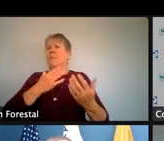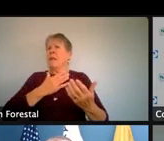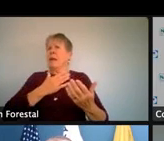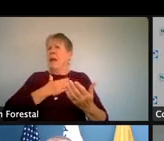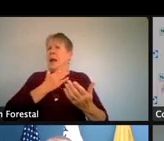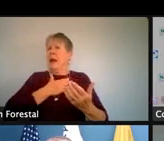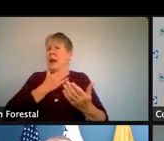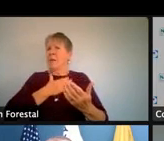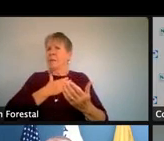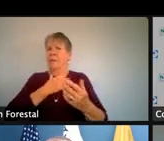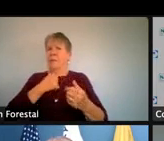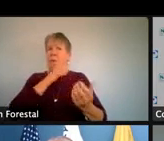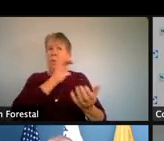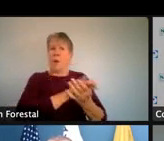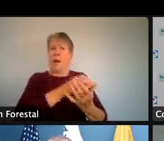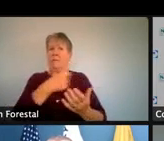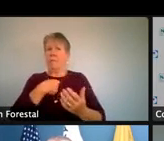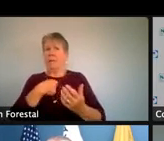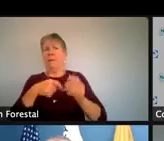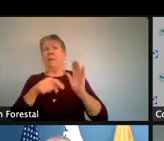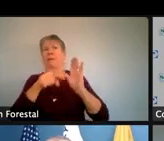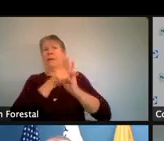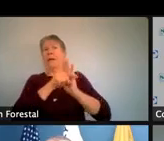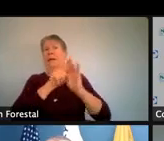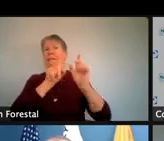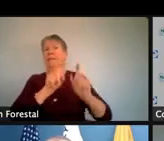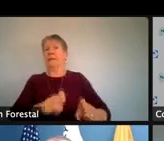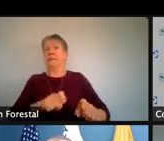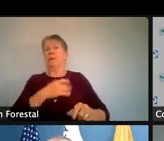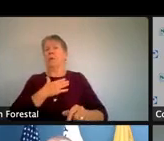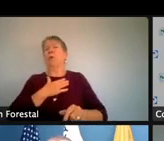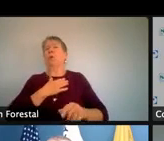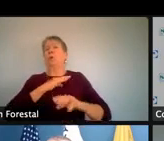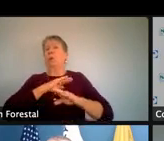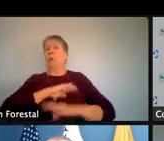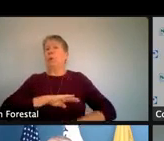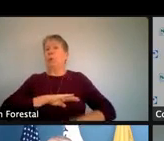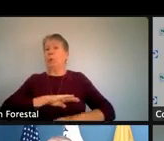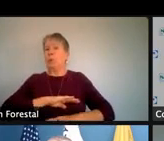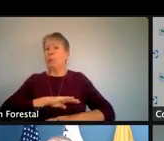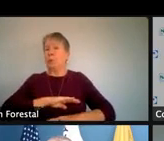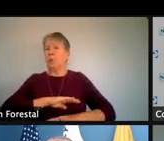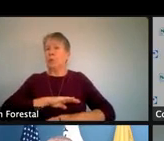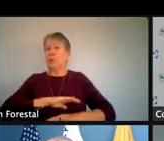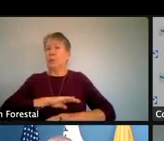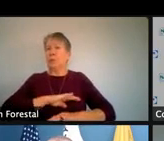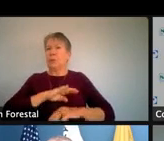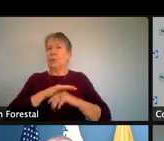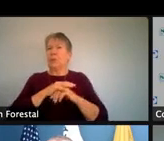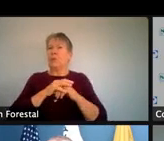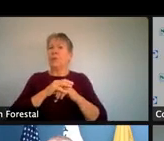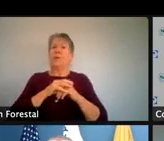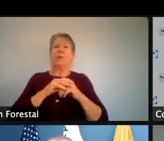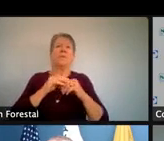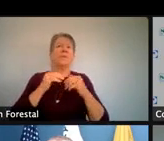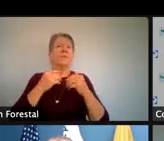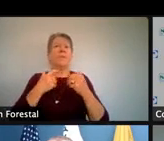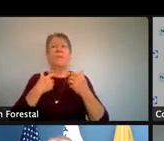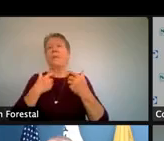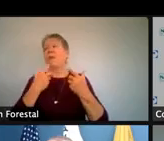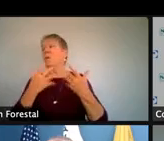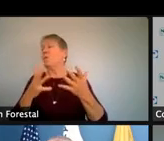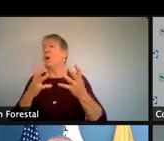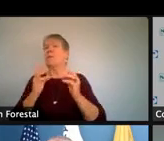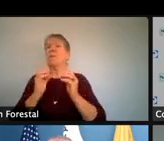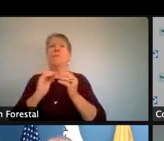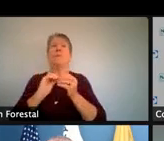with these numbers the way they are, it doesn't seem to make a whole lot of sense as far as we're concerned. Gathering in rooms, we need